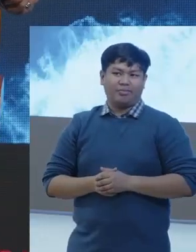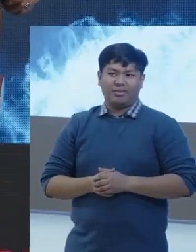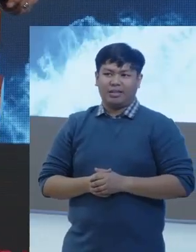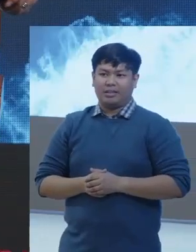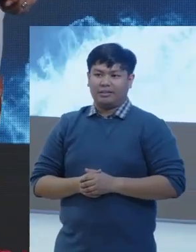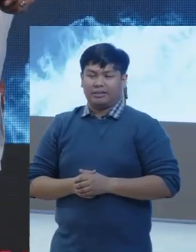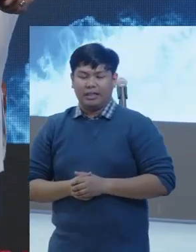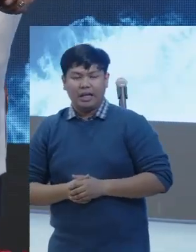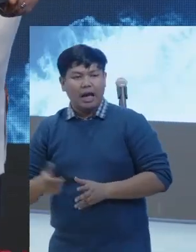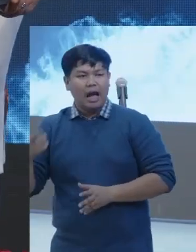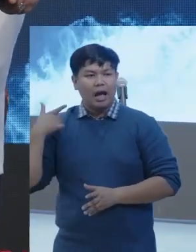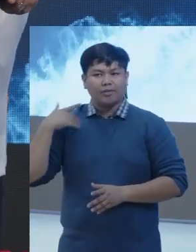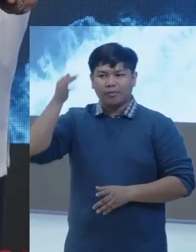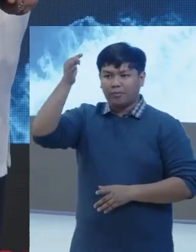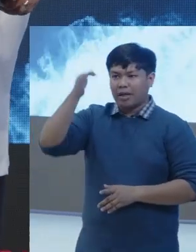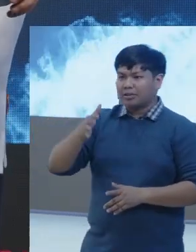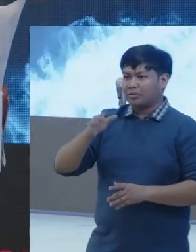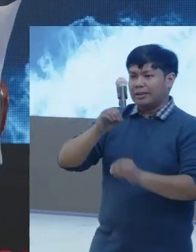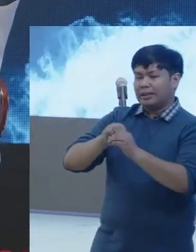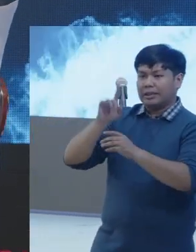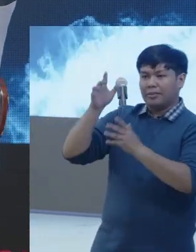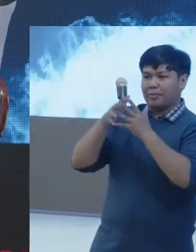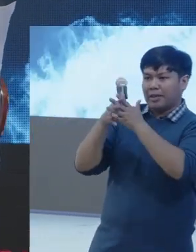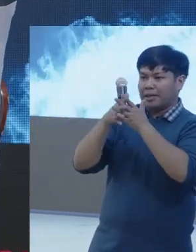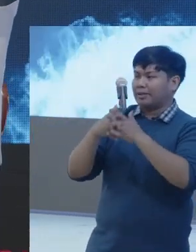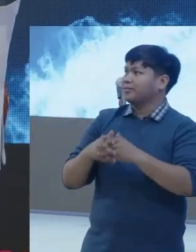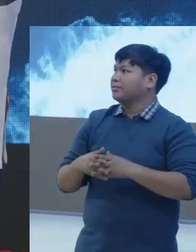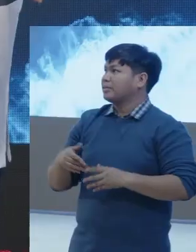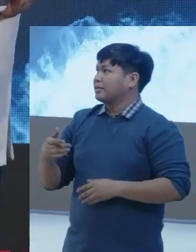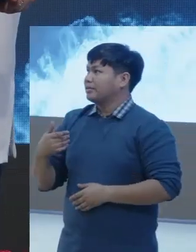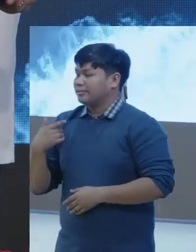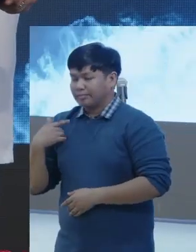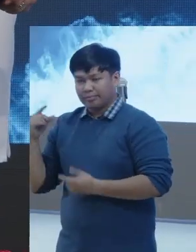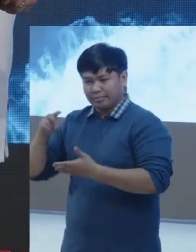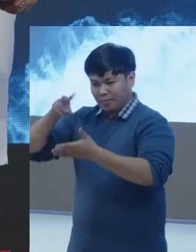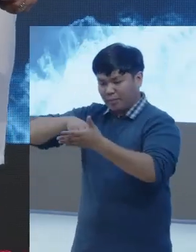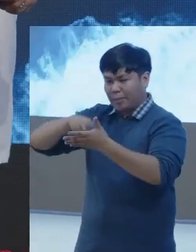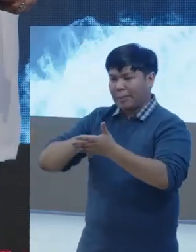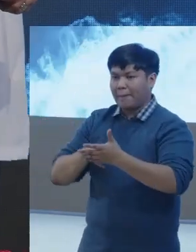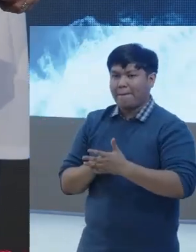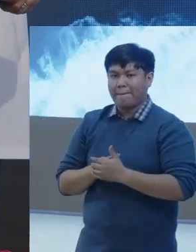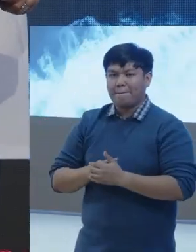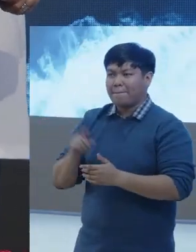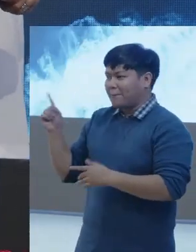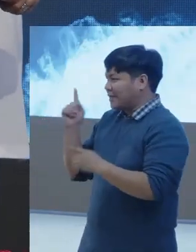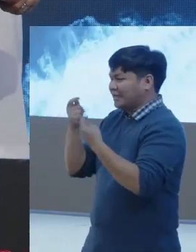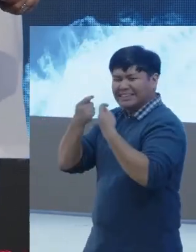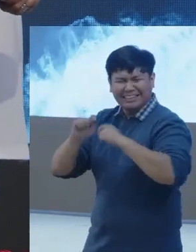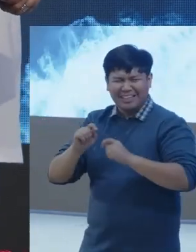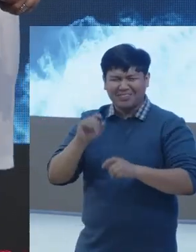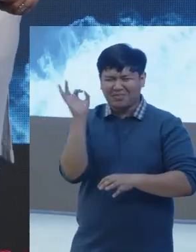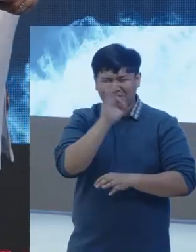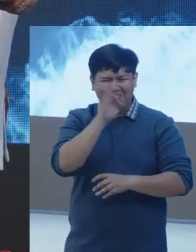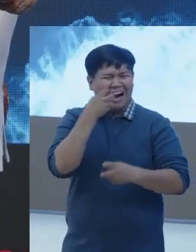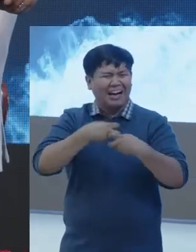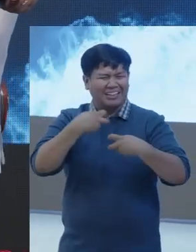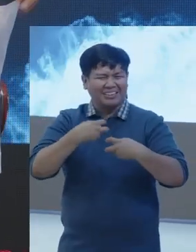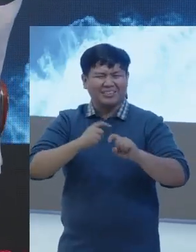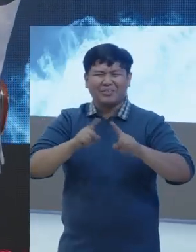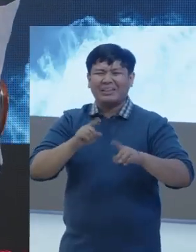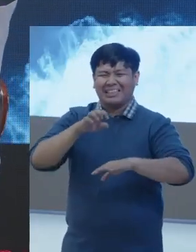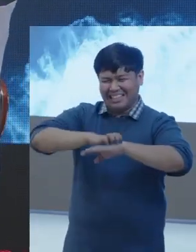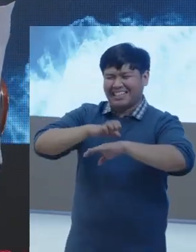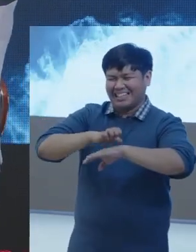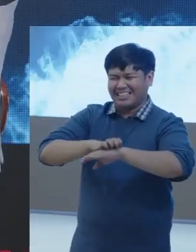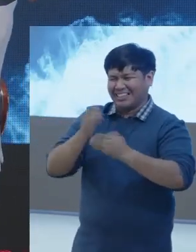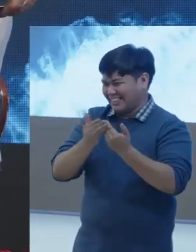Dr. James Montgomery Boyce, basahin ko po sa Ingles, sinubukan ko po Tagalogin, mahirap.